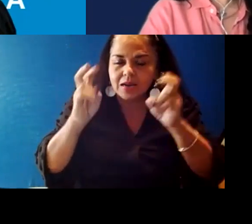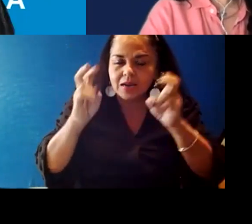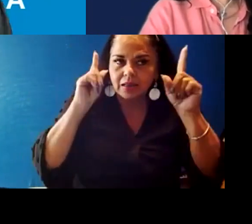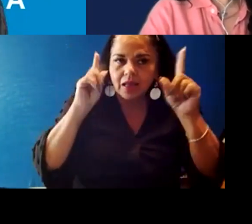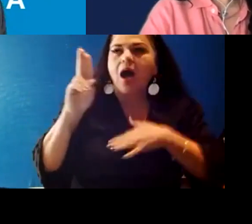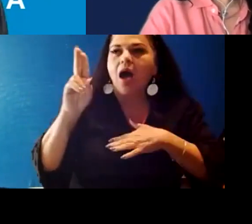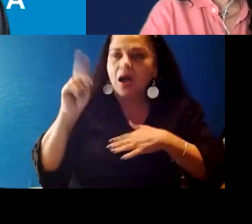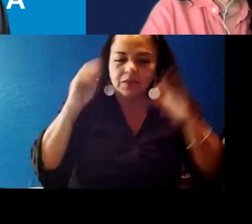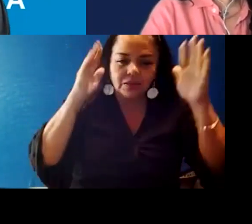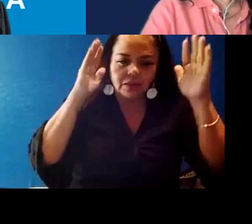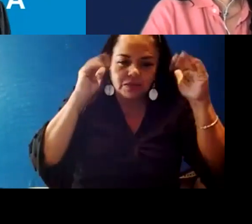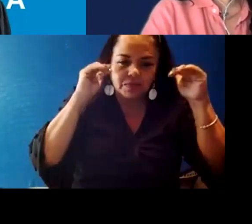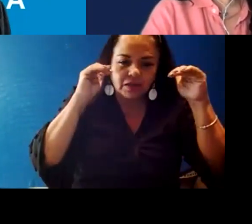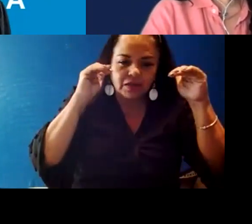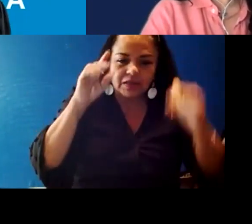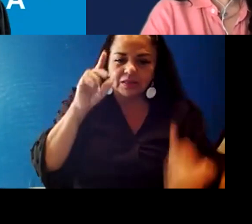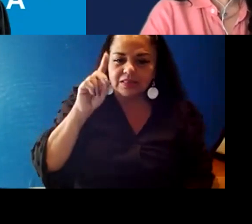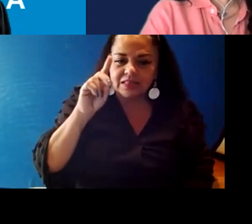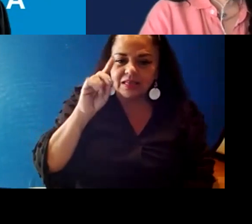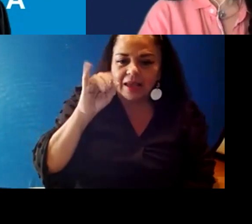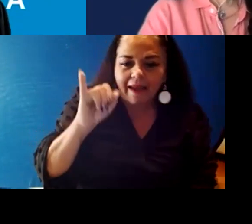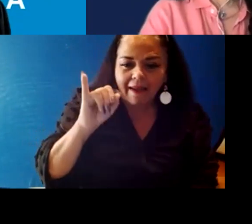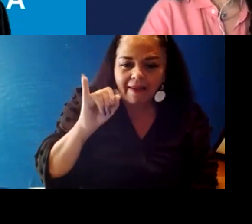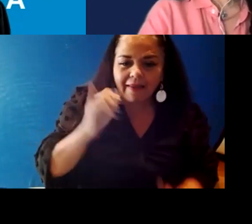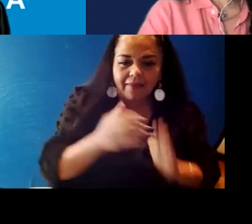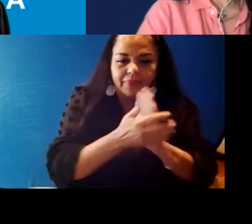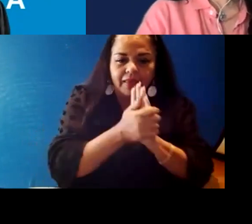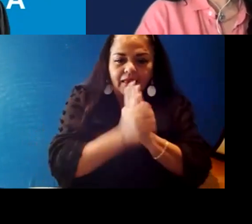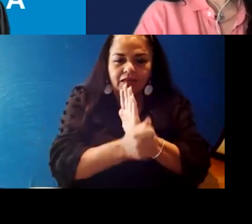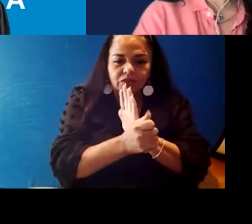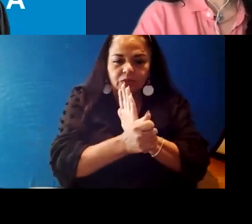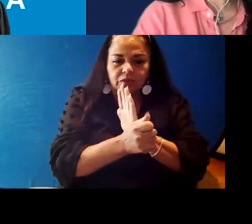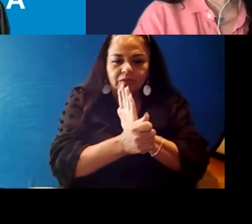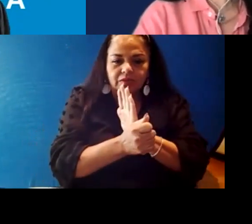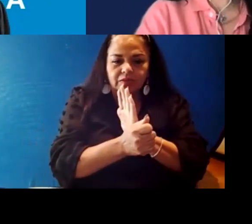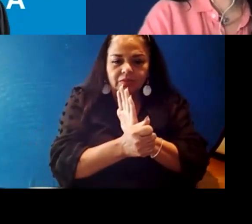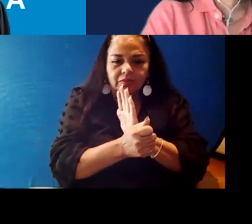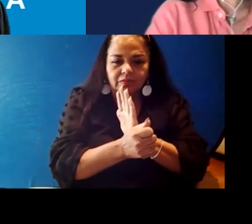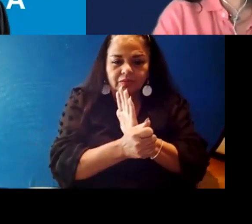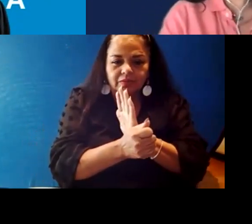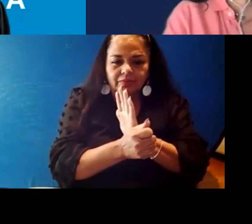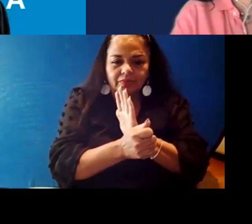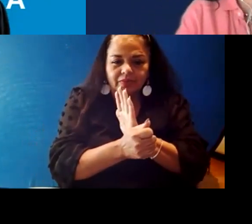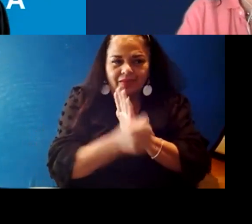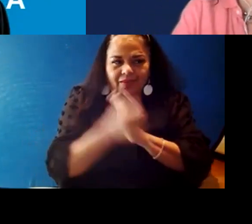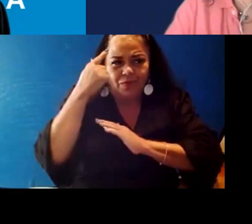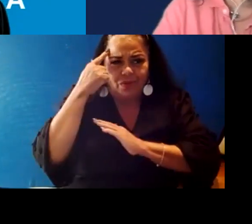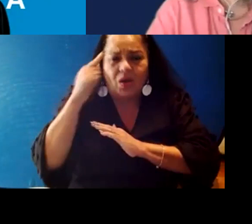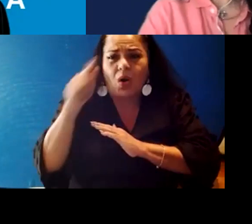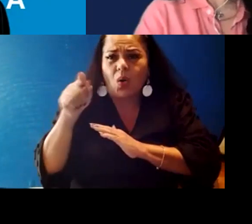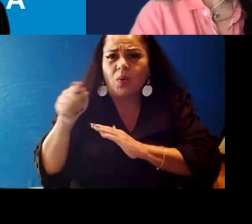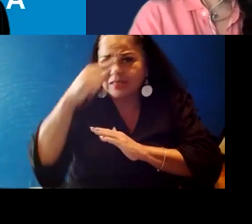unexpected DEI expert in your business simply because it's a person of color. It's like, that's not fair. Right. That's not the right way to do